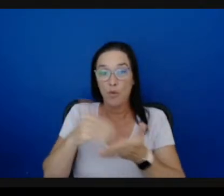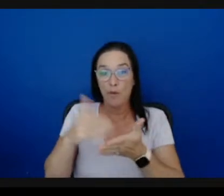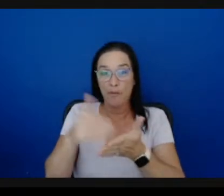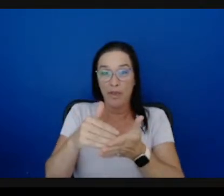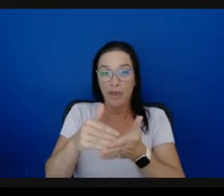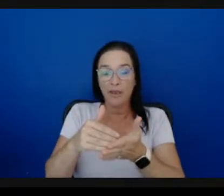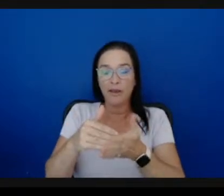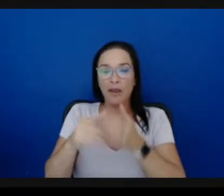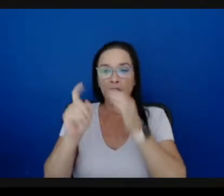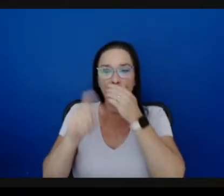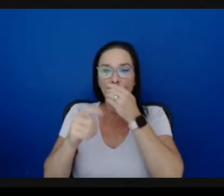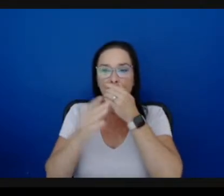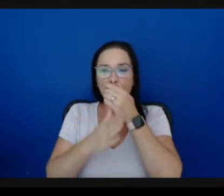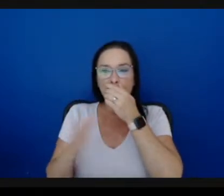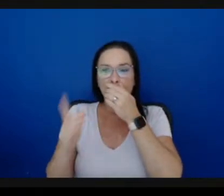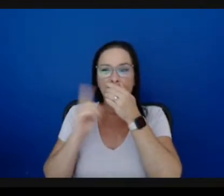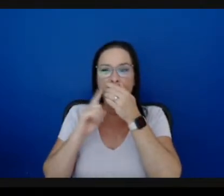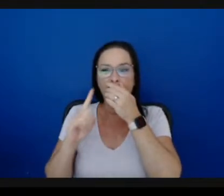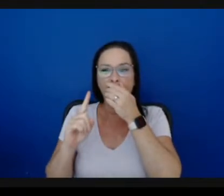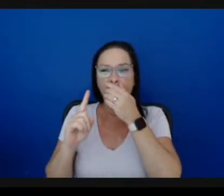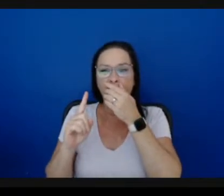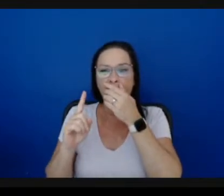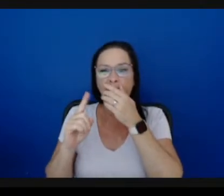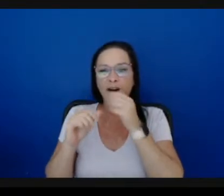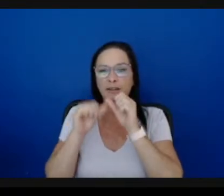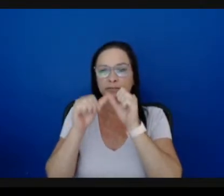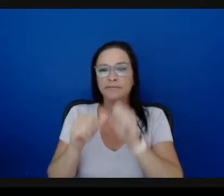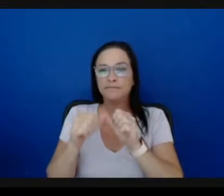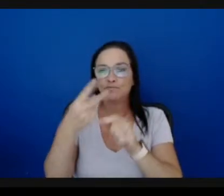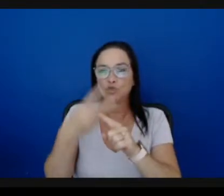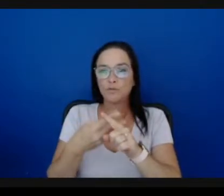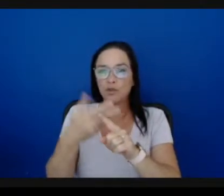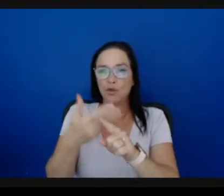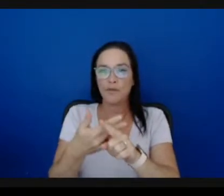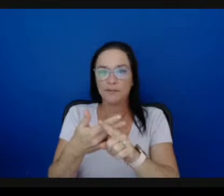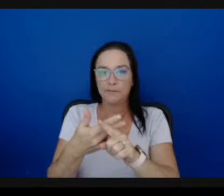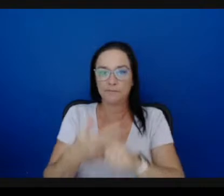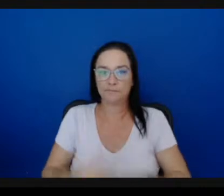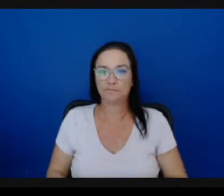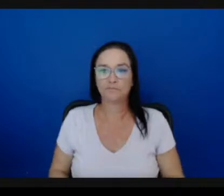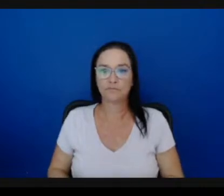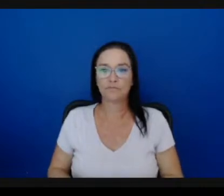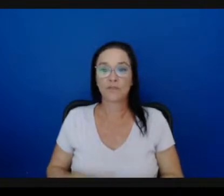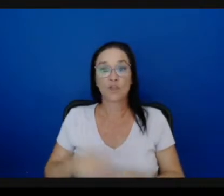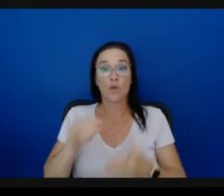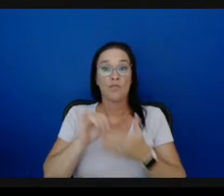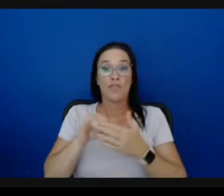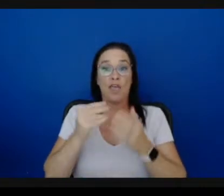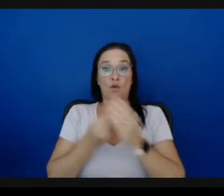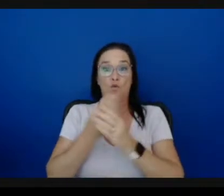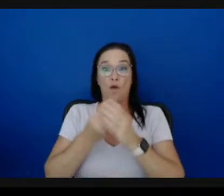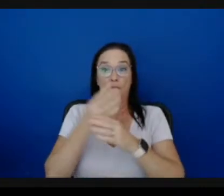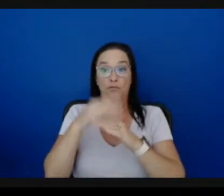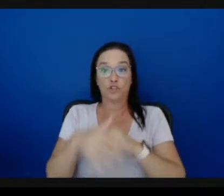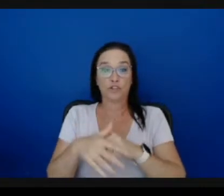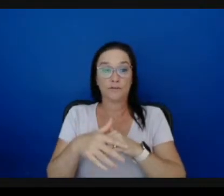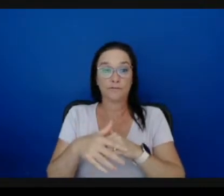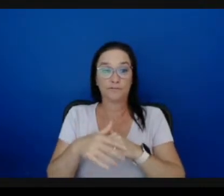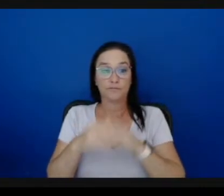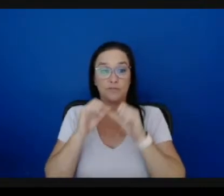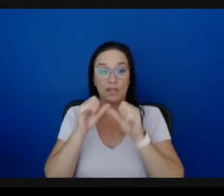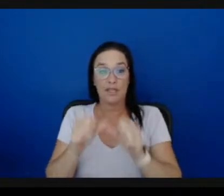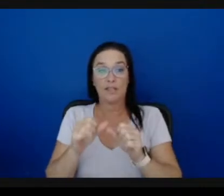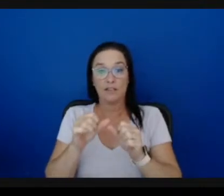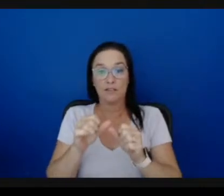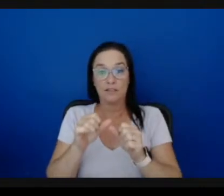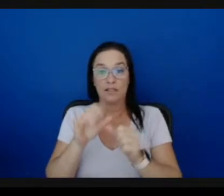for up to 3 months, because that's how long that eruption actually lasted, 88 days. Yeah. And it began February